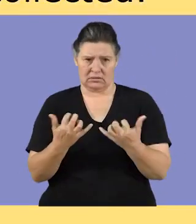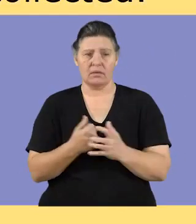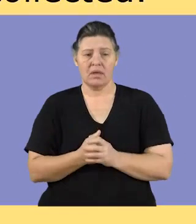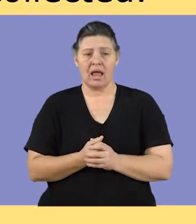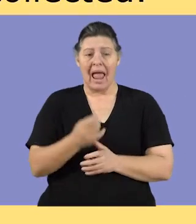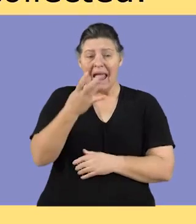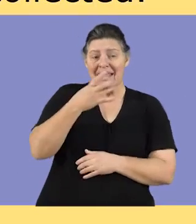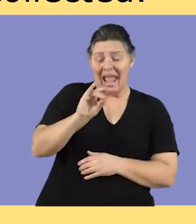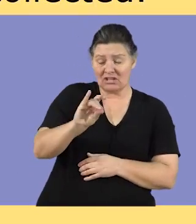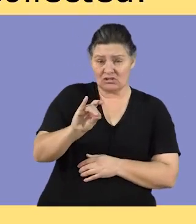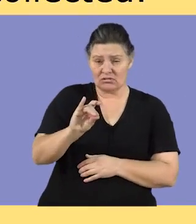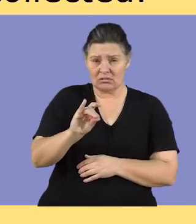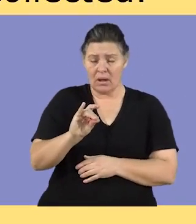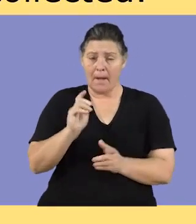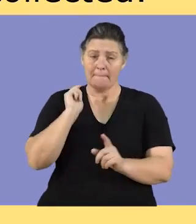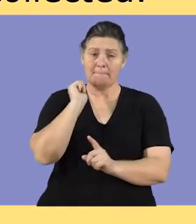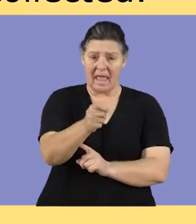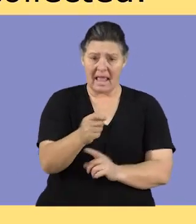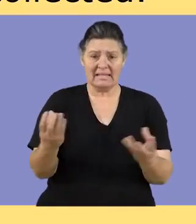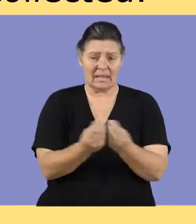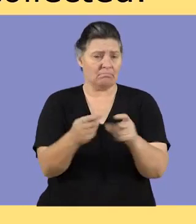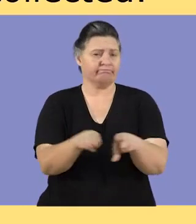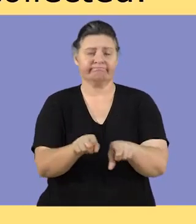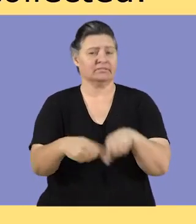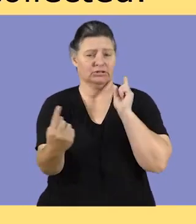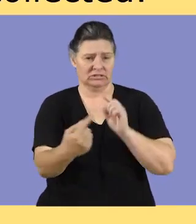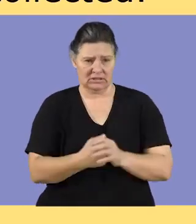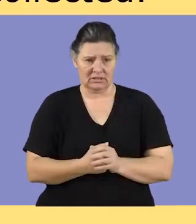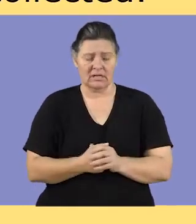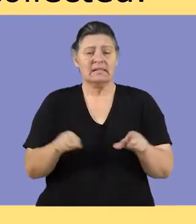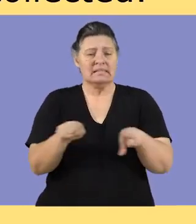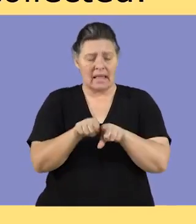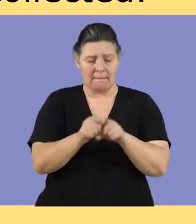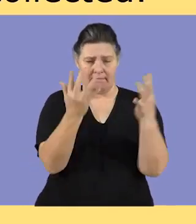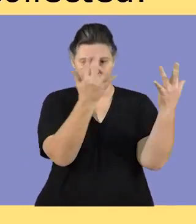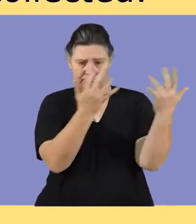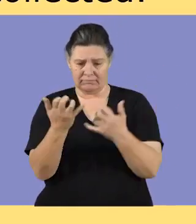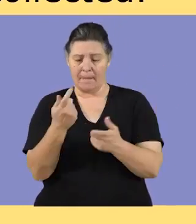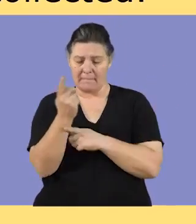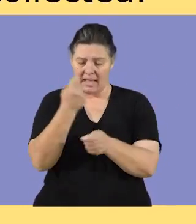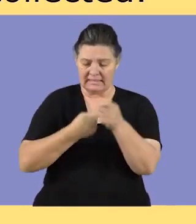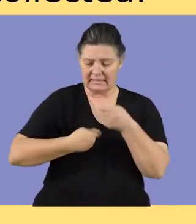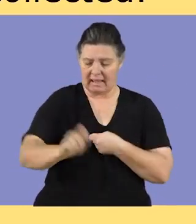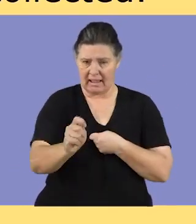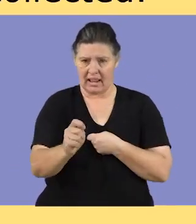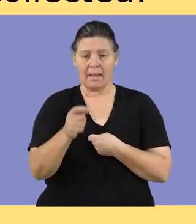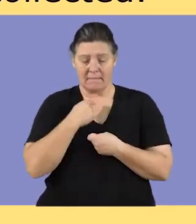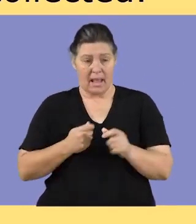vendors do not bank their cash collected. And then you have already calculated the selling price